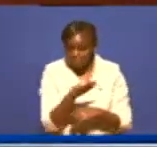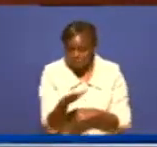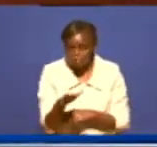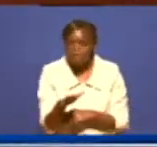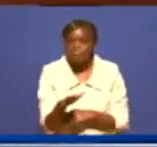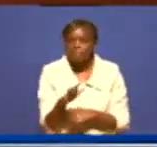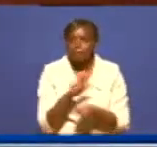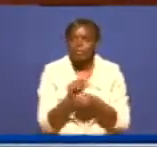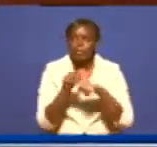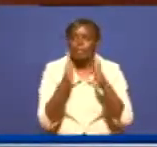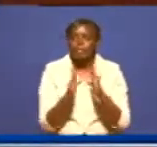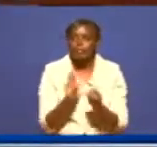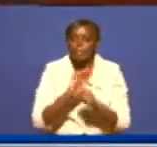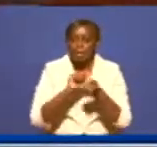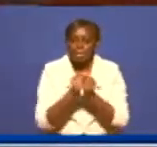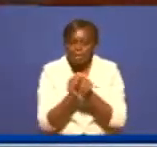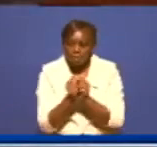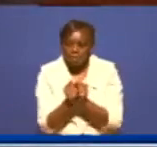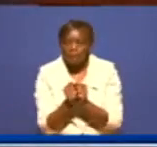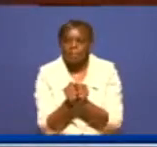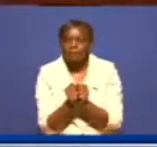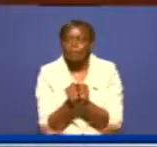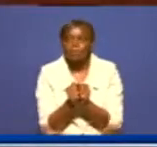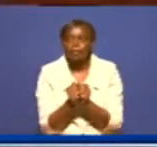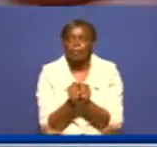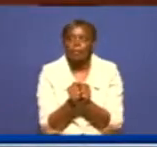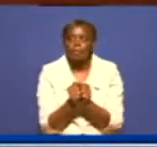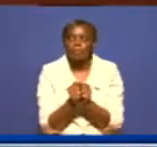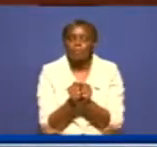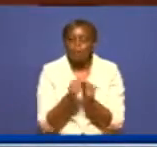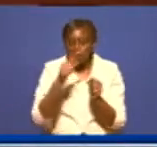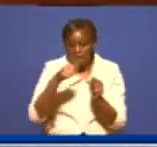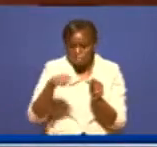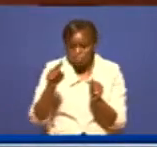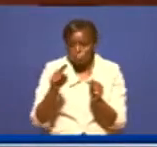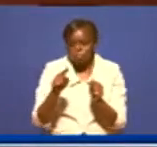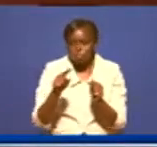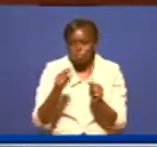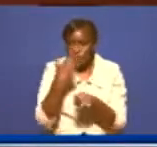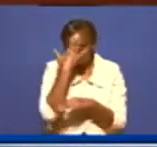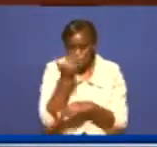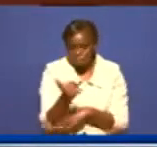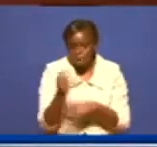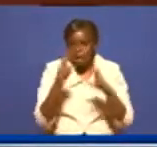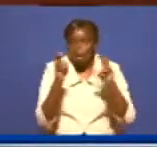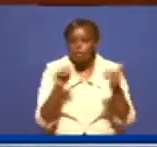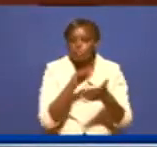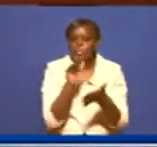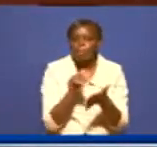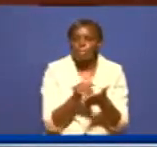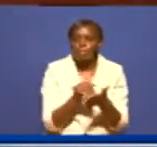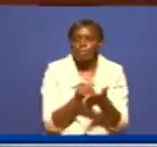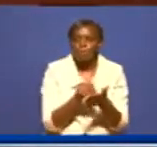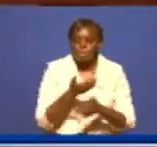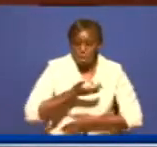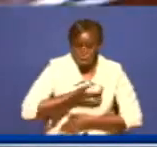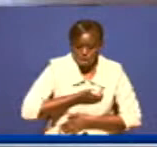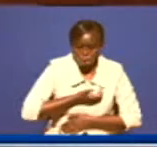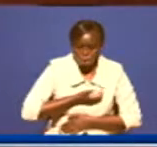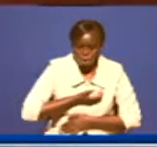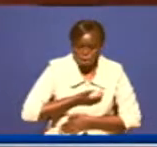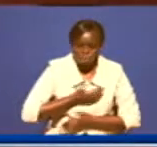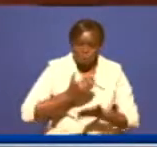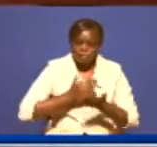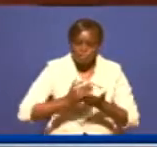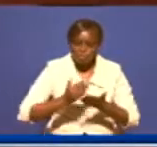need to amend this, that they may notice with the approval, because the issue of ownership of rental houses